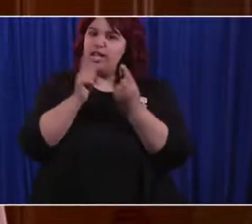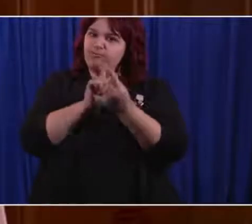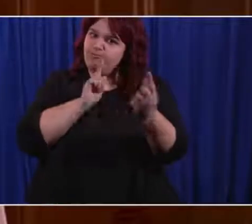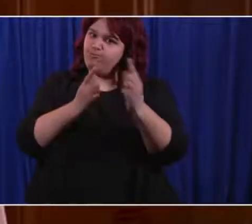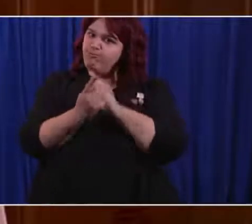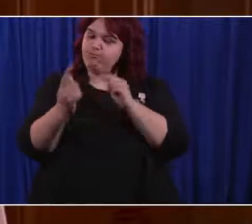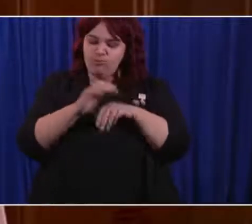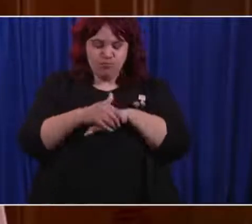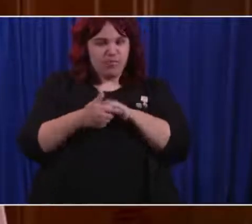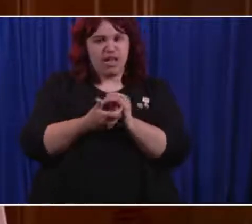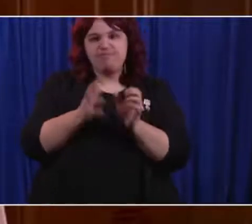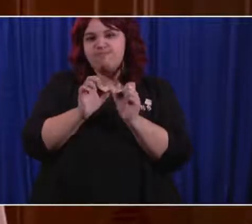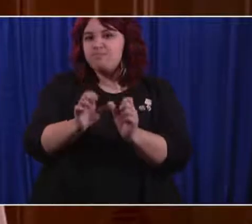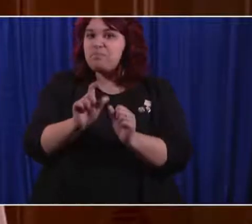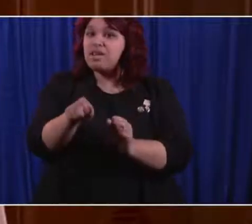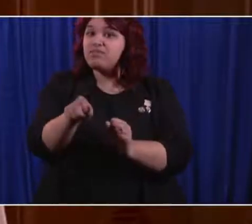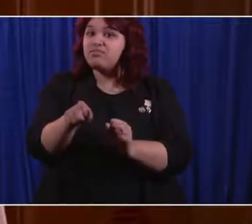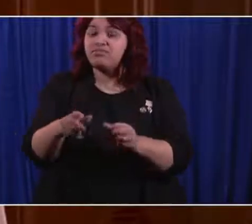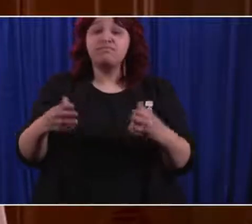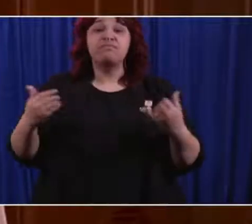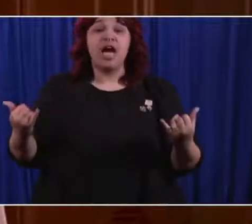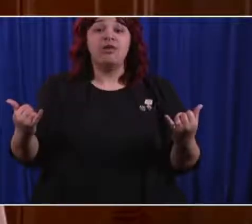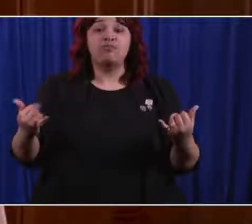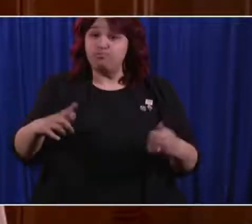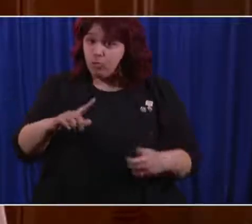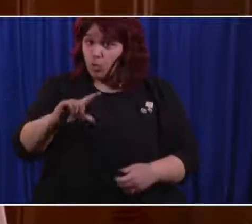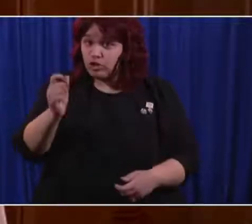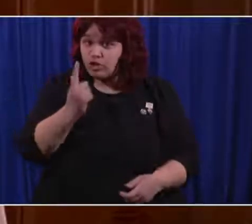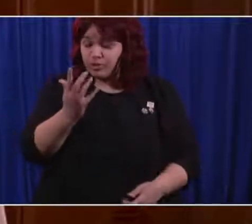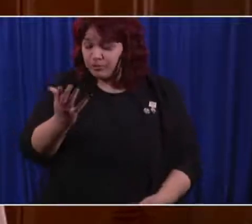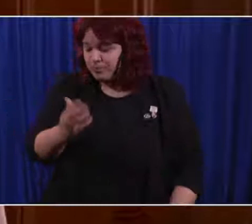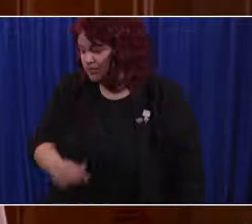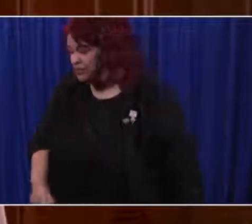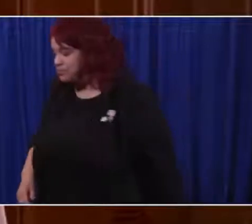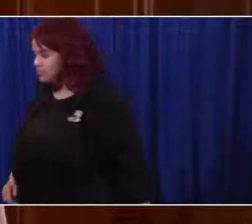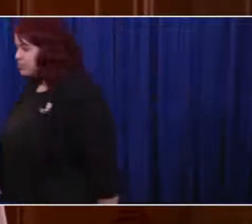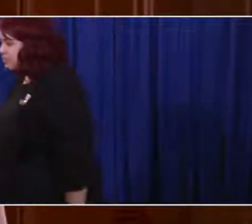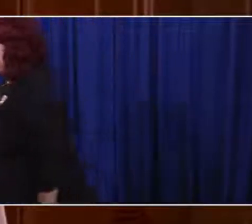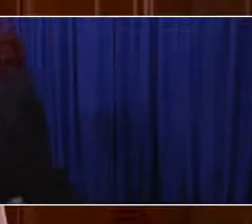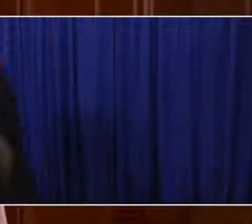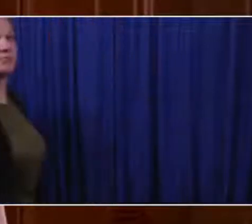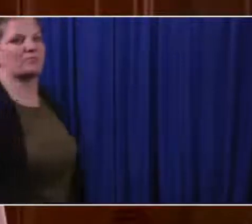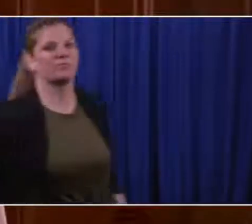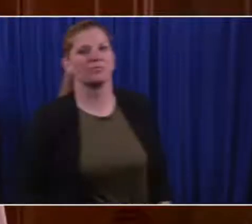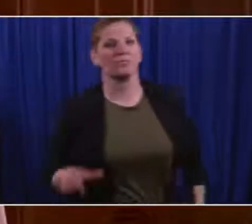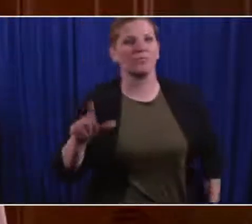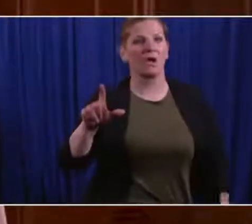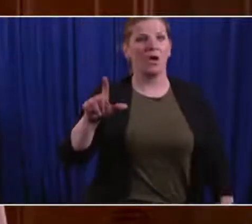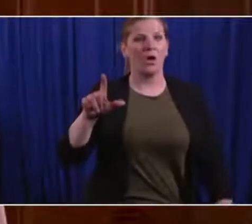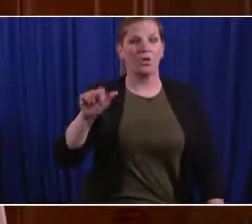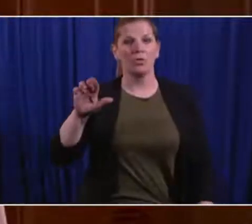much. We're ready for questions. Governor, first question today is from Laura Hancock at cleveland.com.